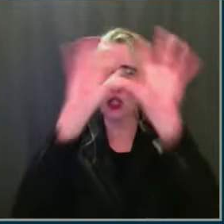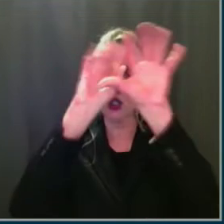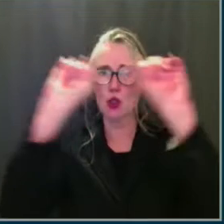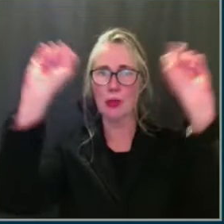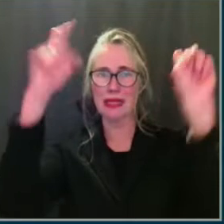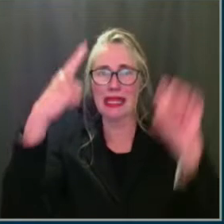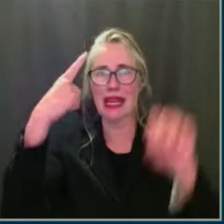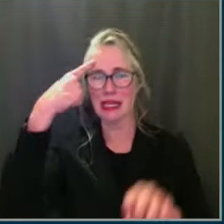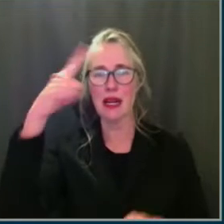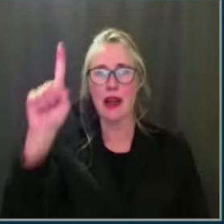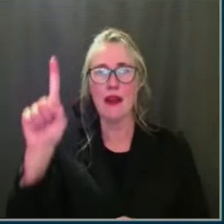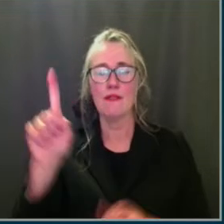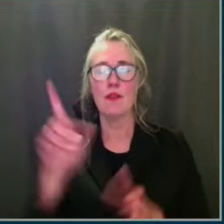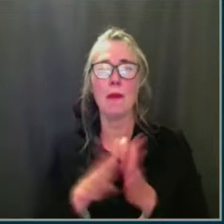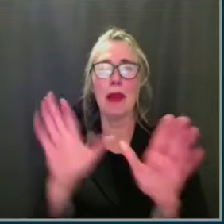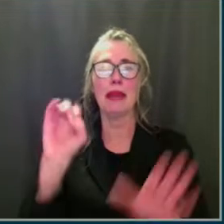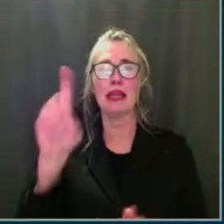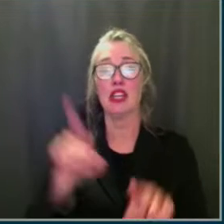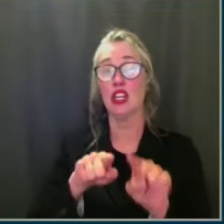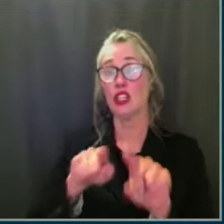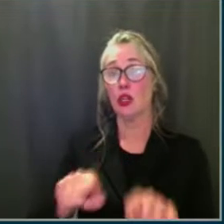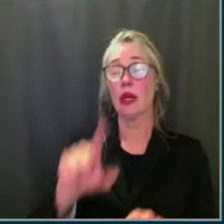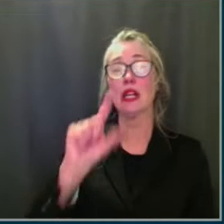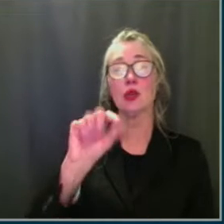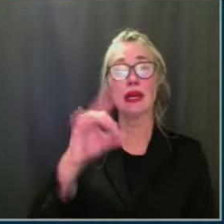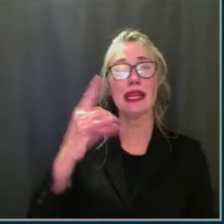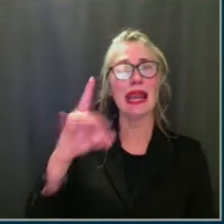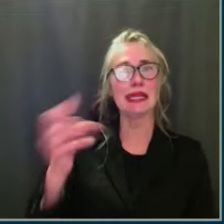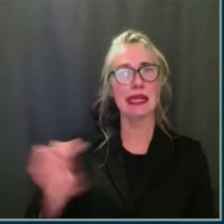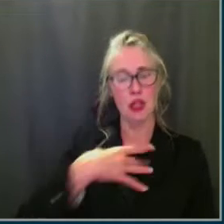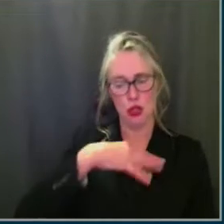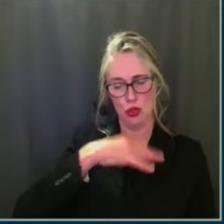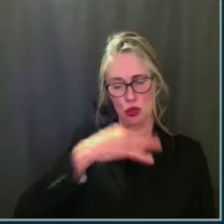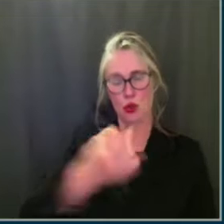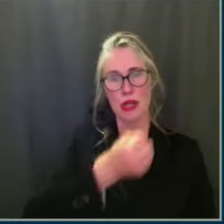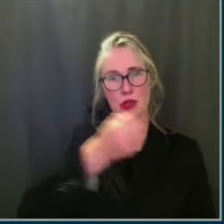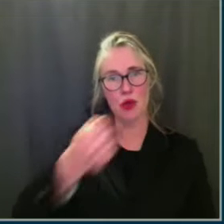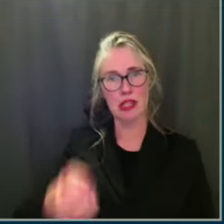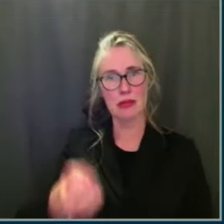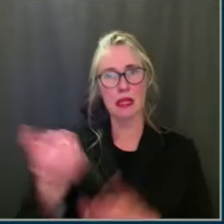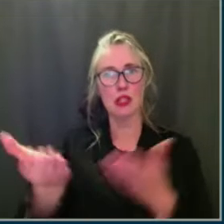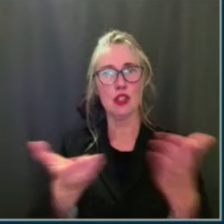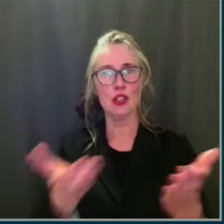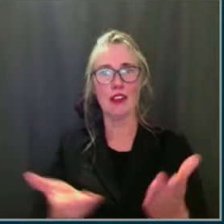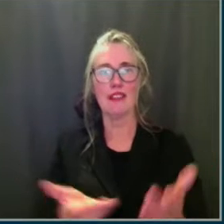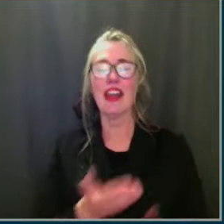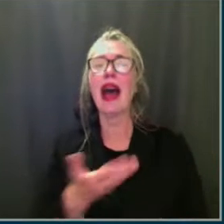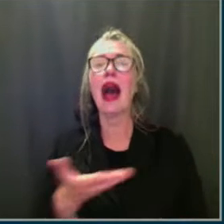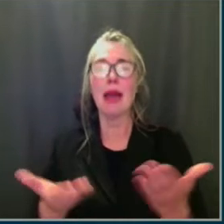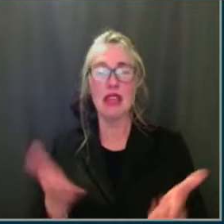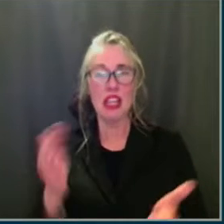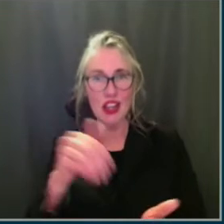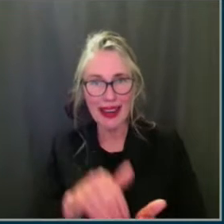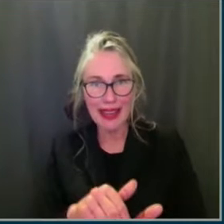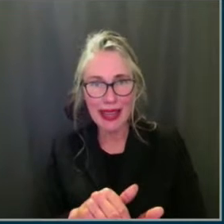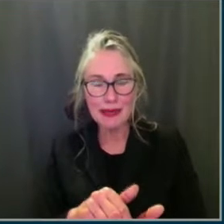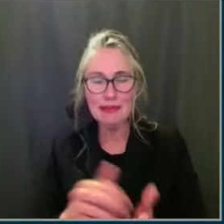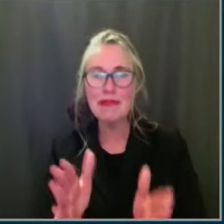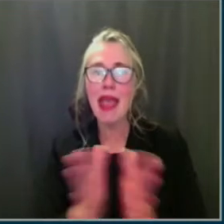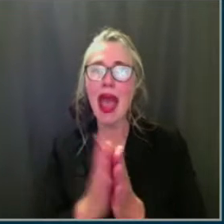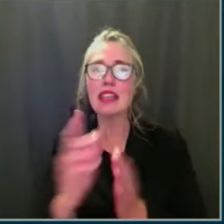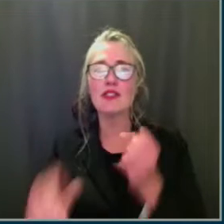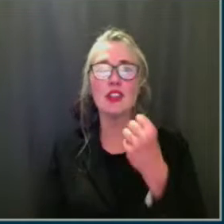In 2018, you endorsed me to serve in this great role. I'm before you again now, asking for your endorsement as I